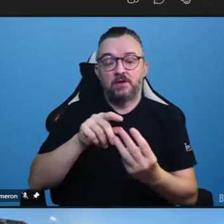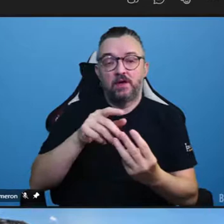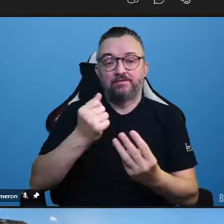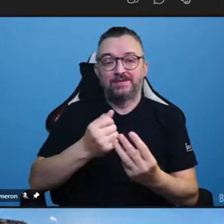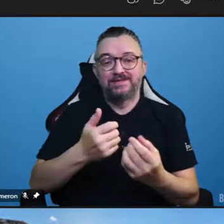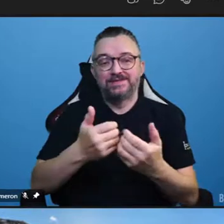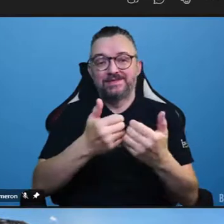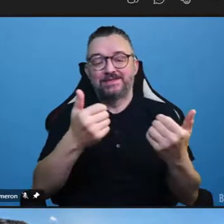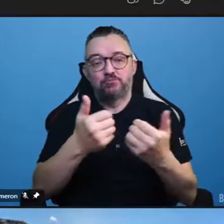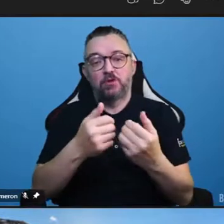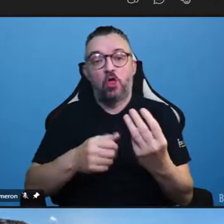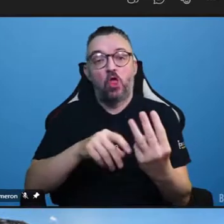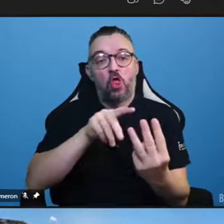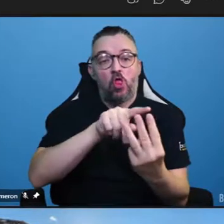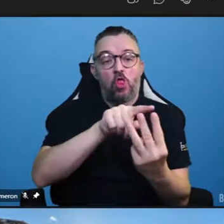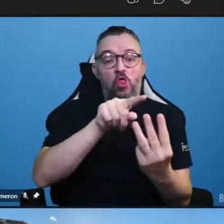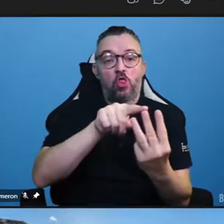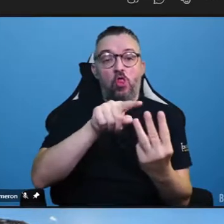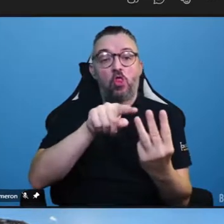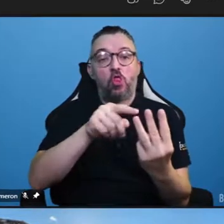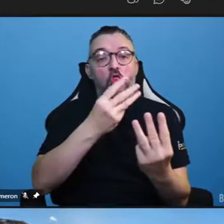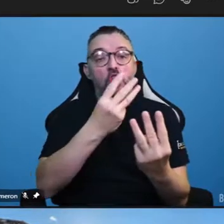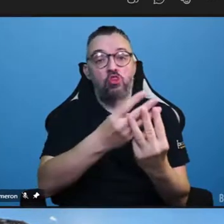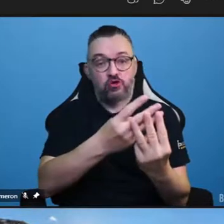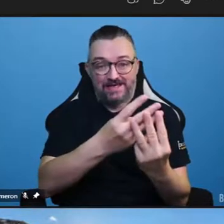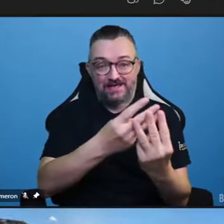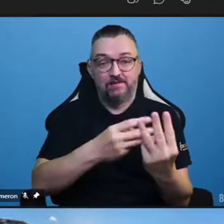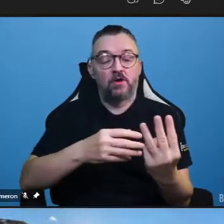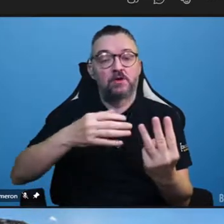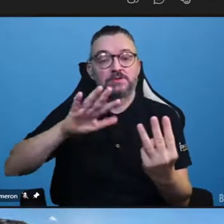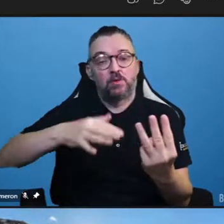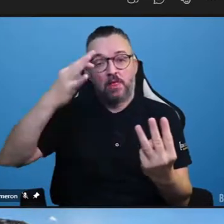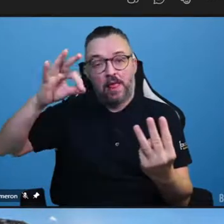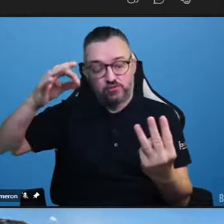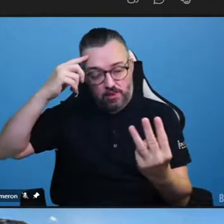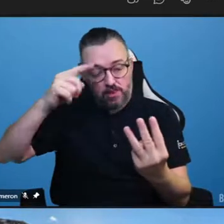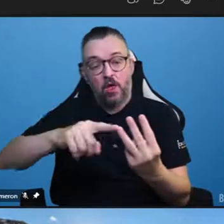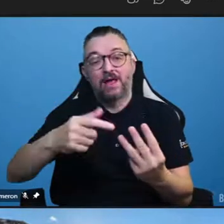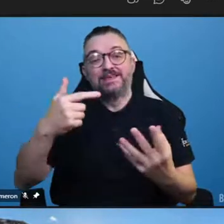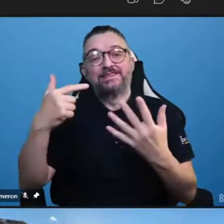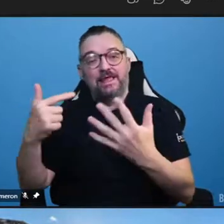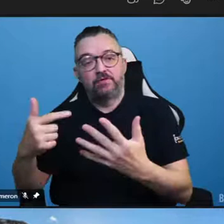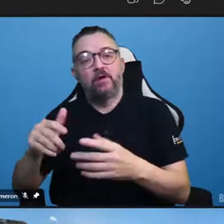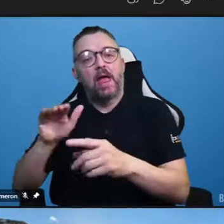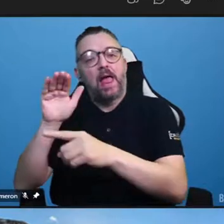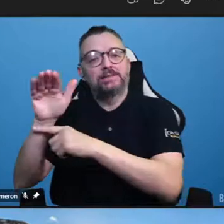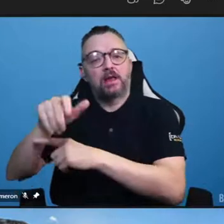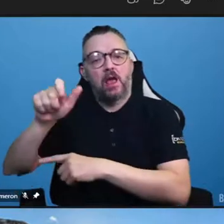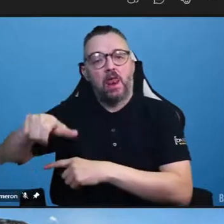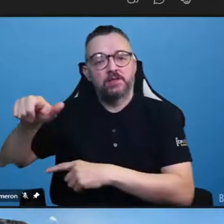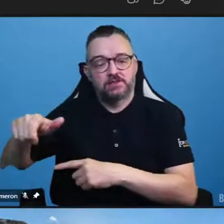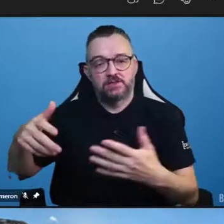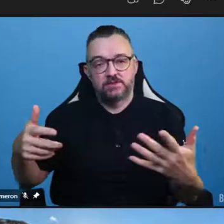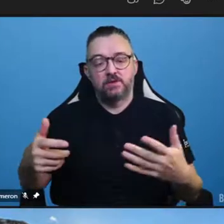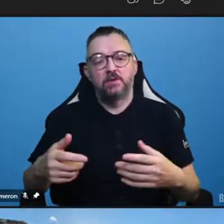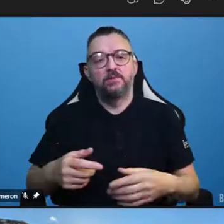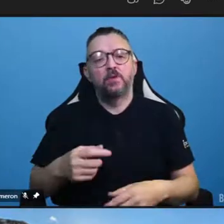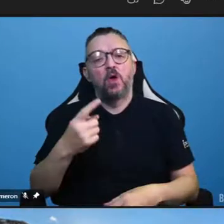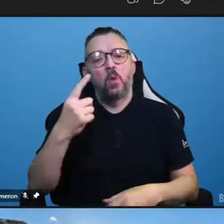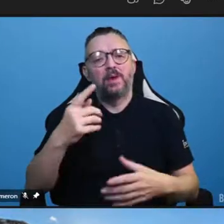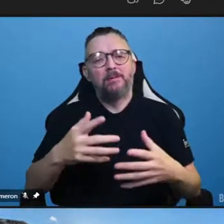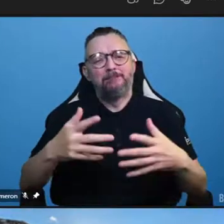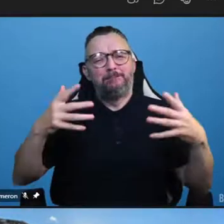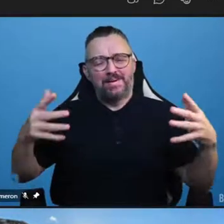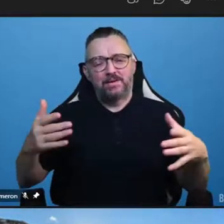and 7 for our external clients. Only one significant piece of work that was concluded, and that